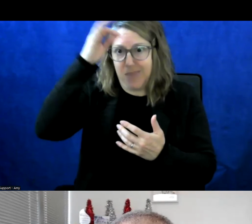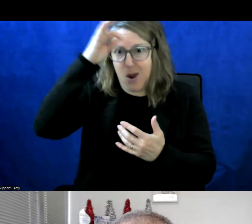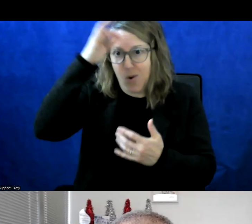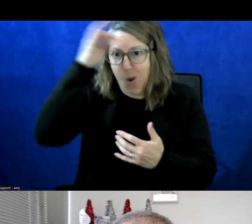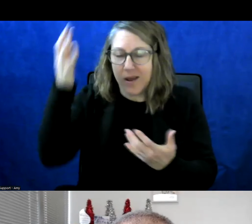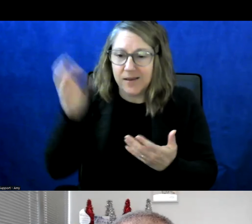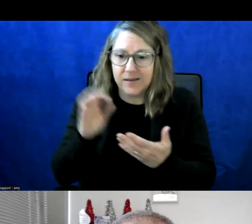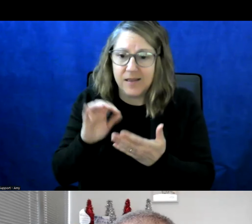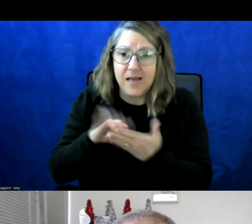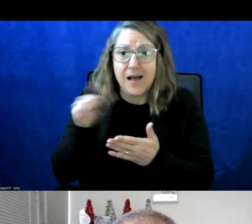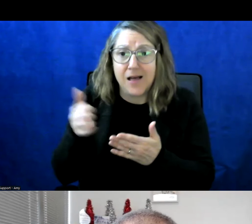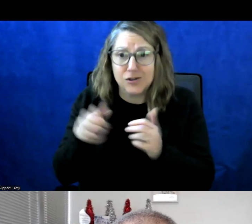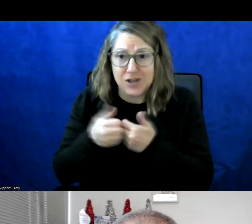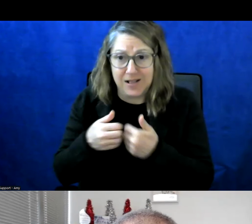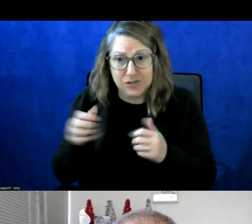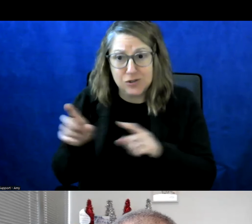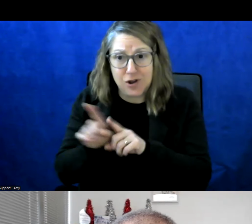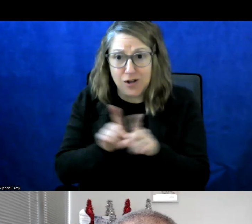for influenza, people become